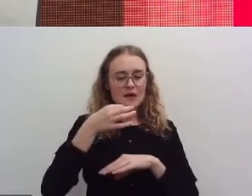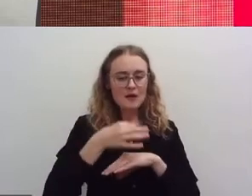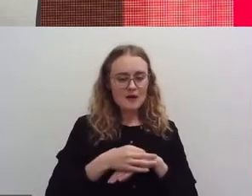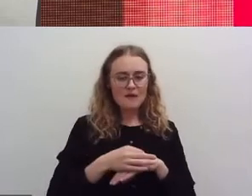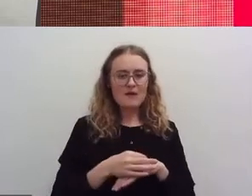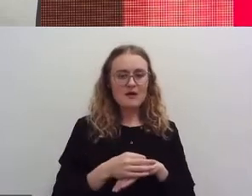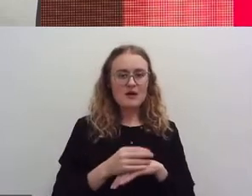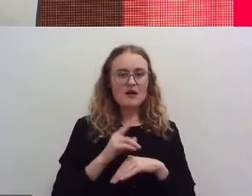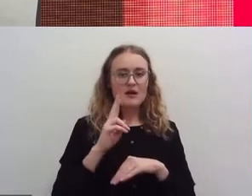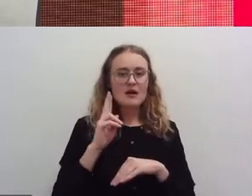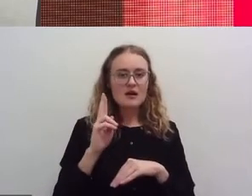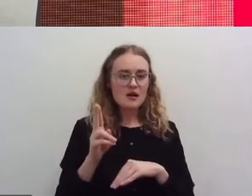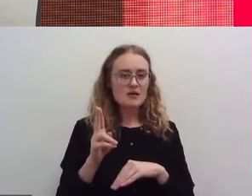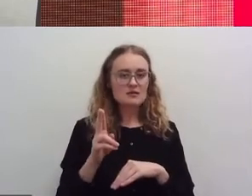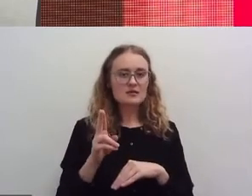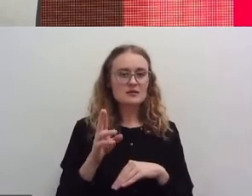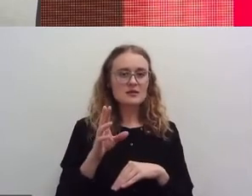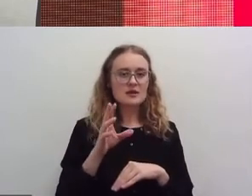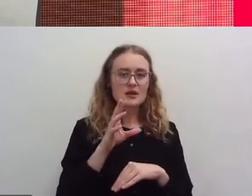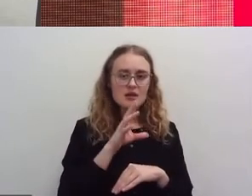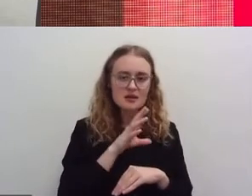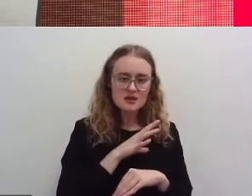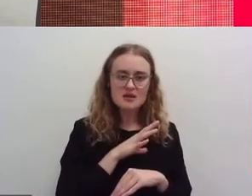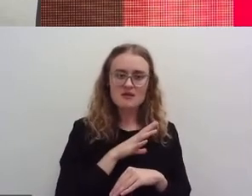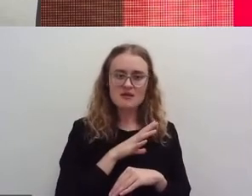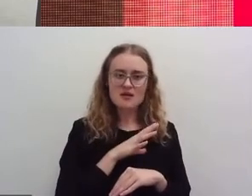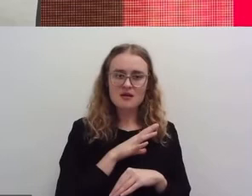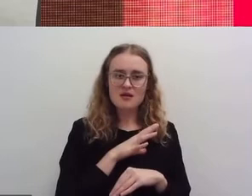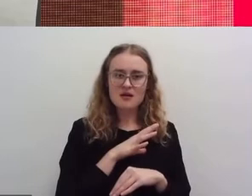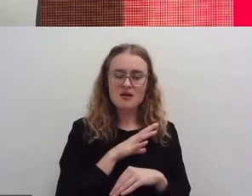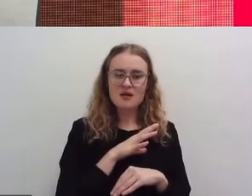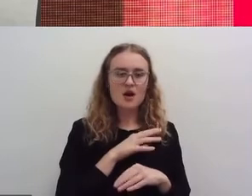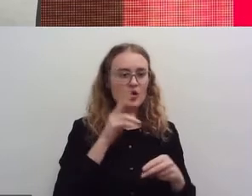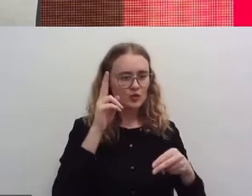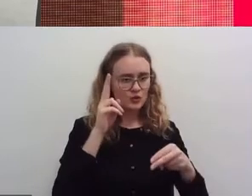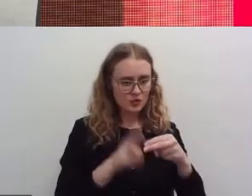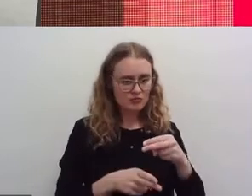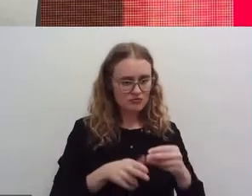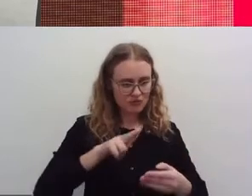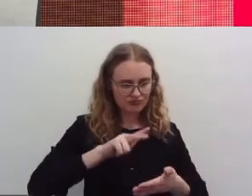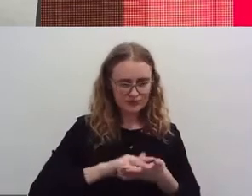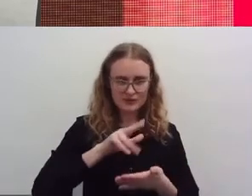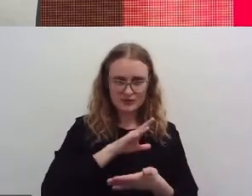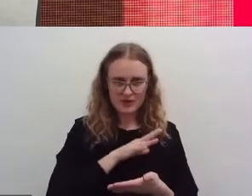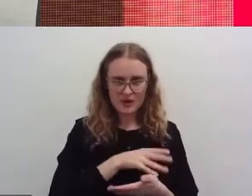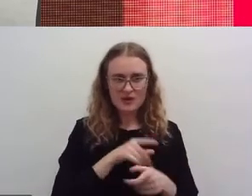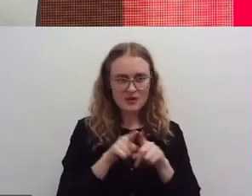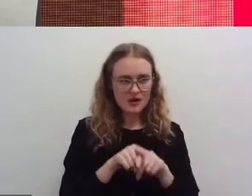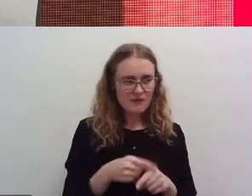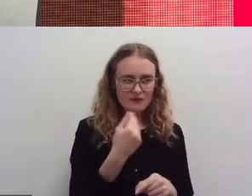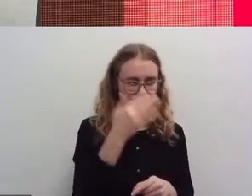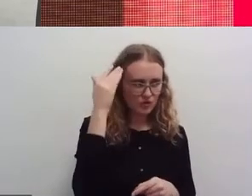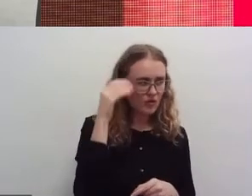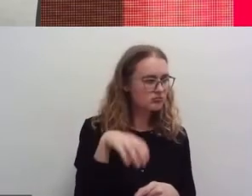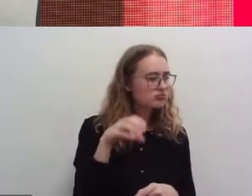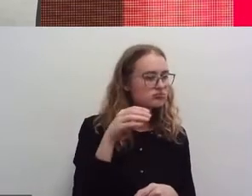time. We must also, as I mentioned and quoted Burke previously, we should, and we the youth speakers, should remember